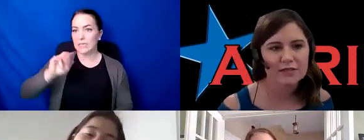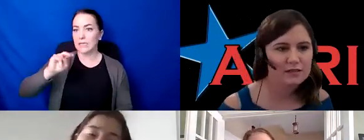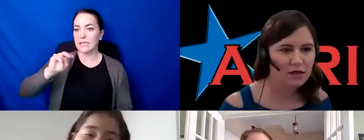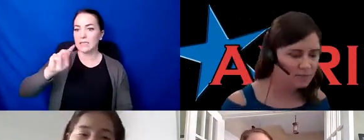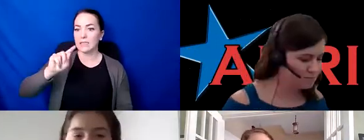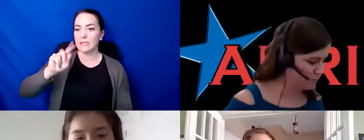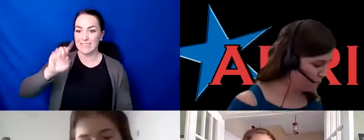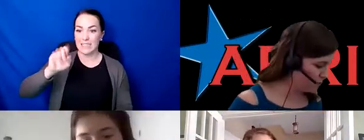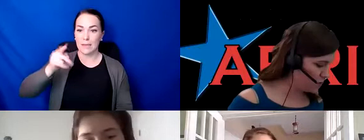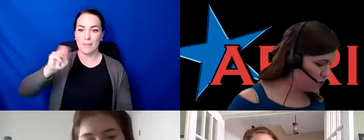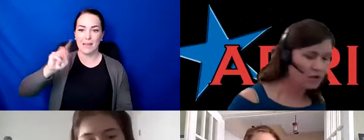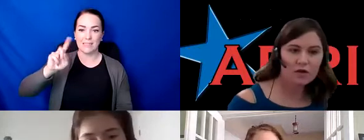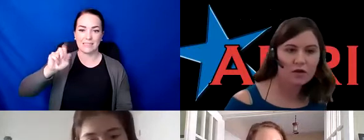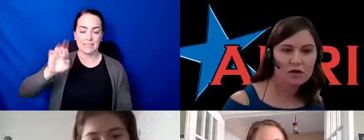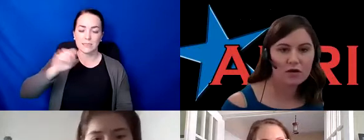see your hands up.